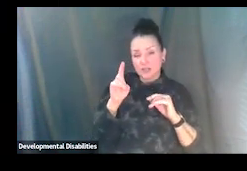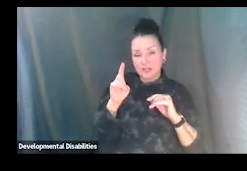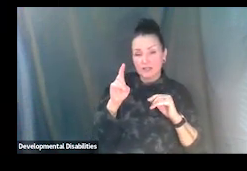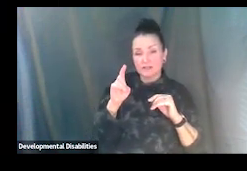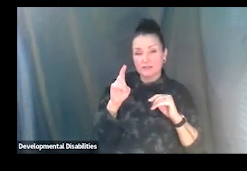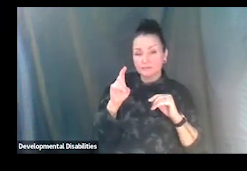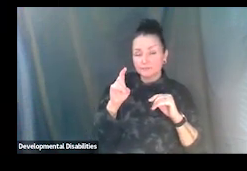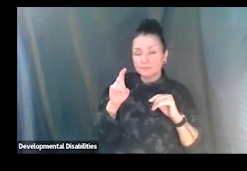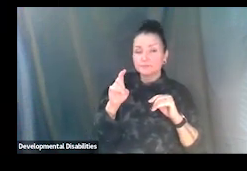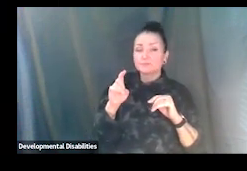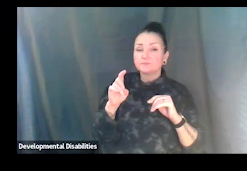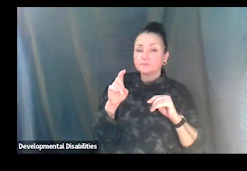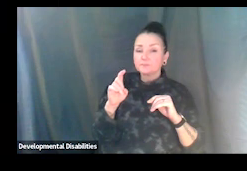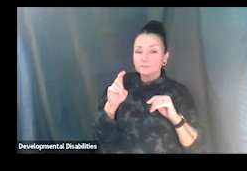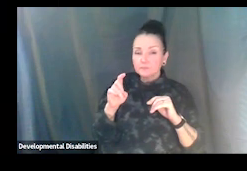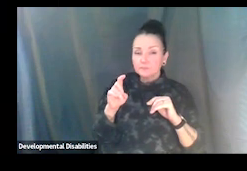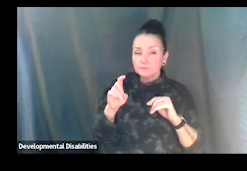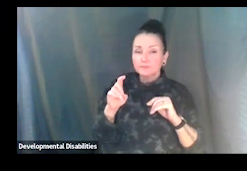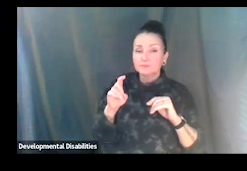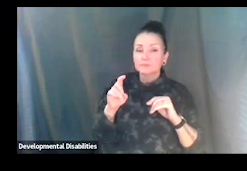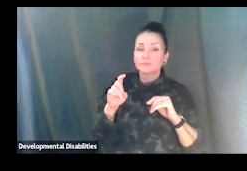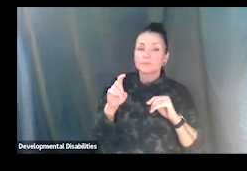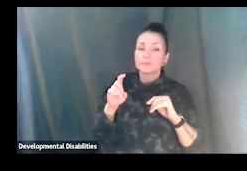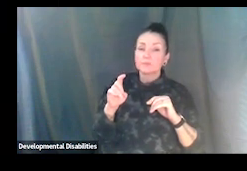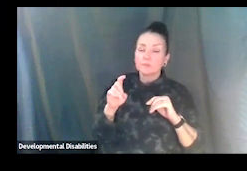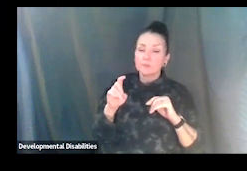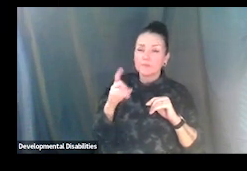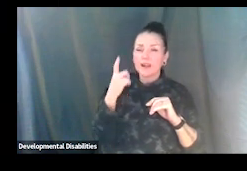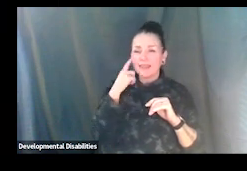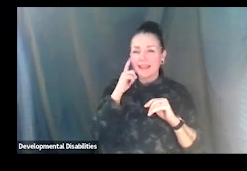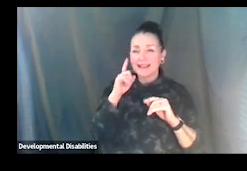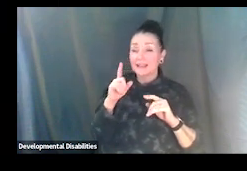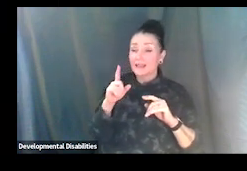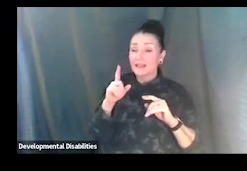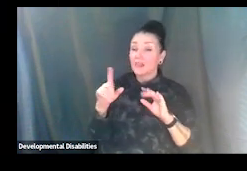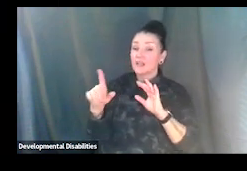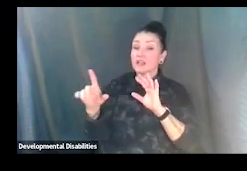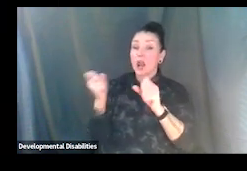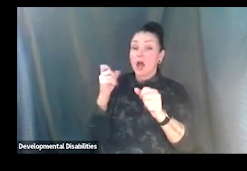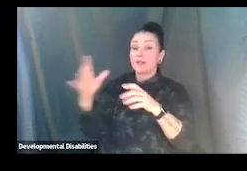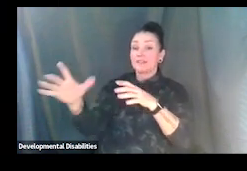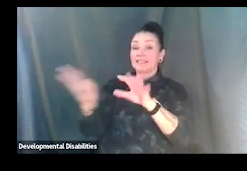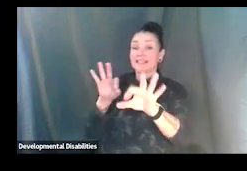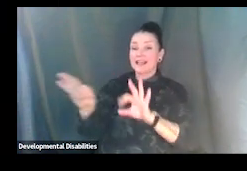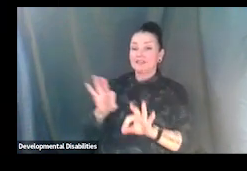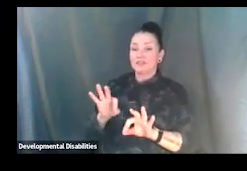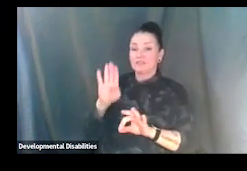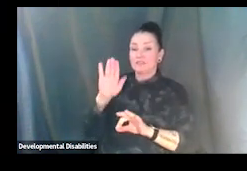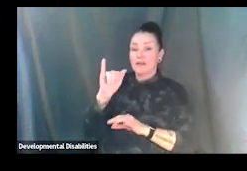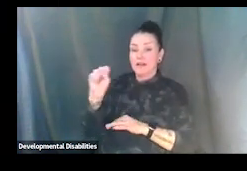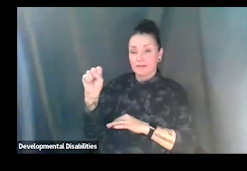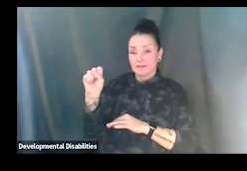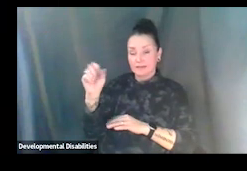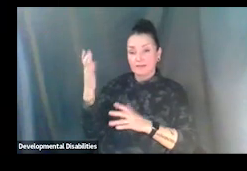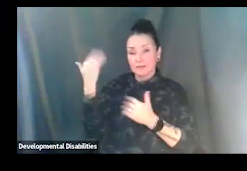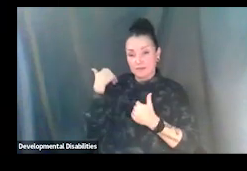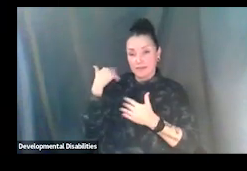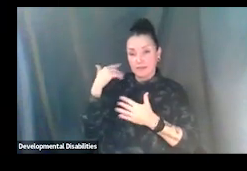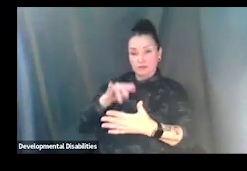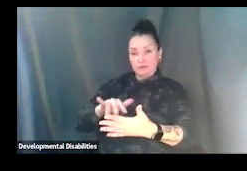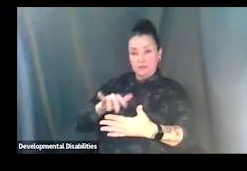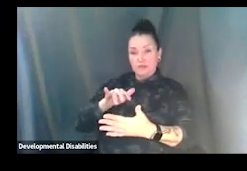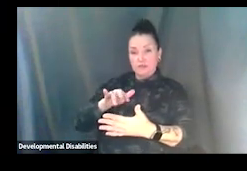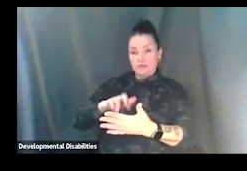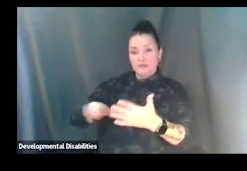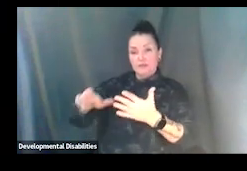of subject selection more than anything else. I think more recently studies have shown that stimulants definitely can be effective in reducing inattention